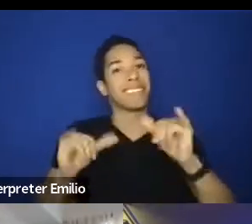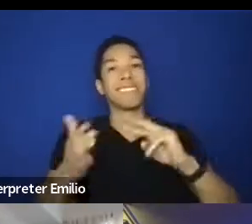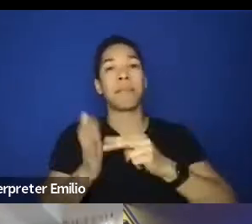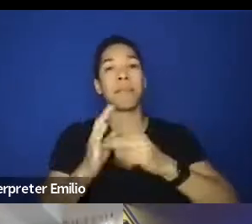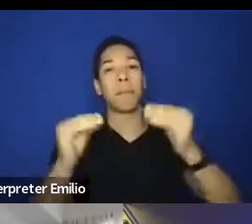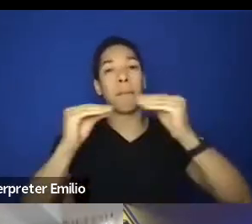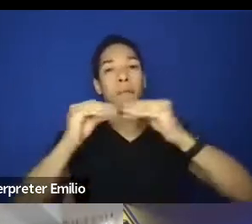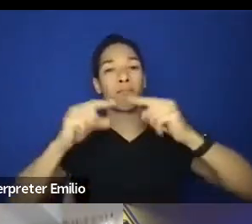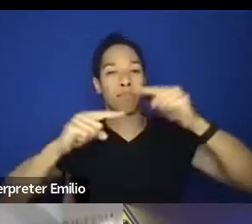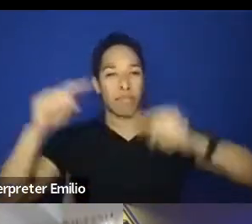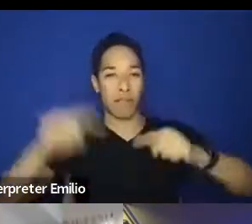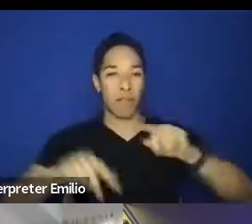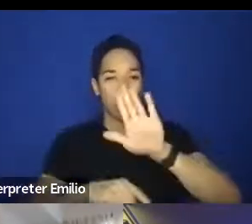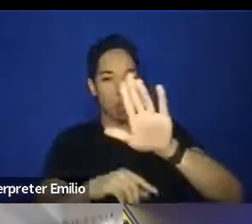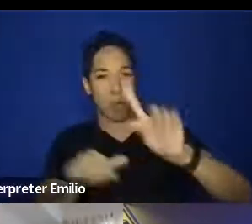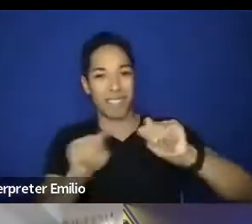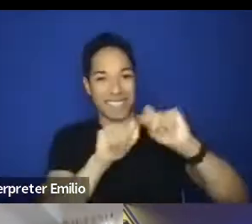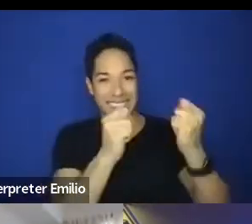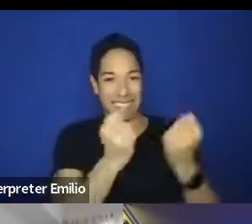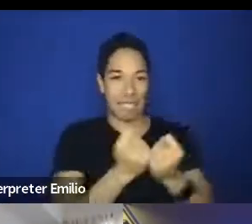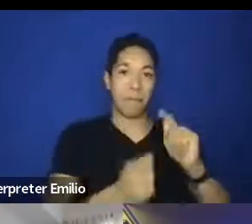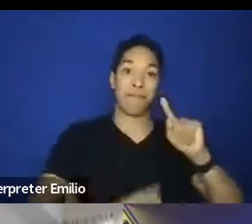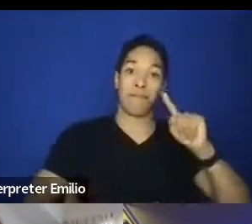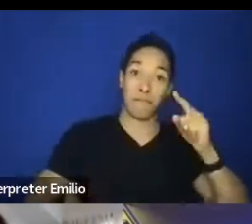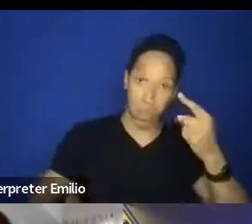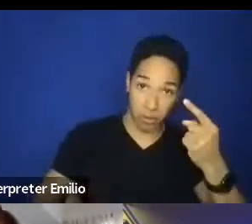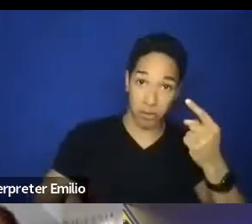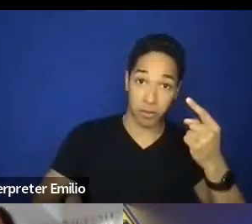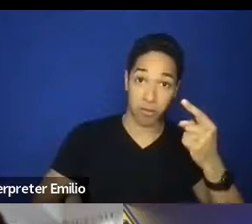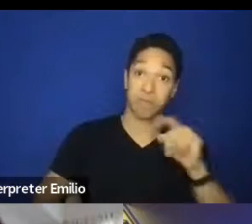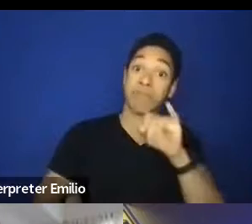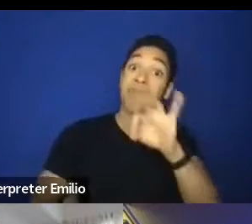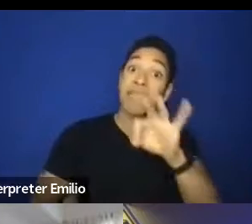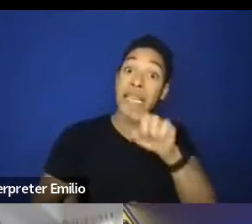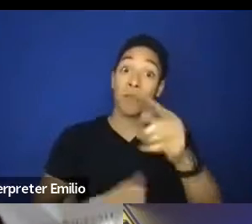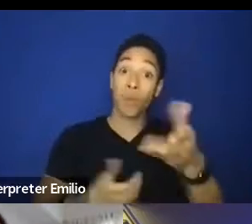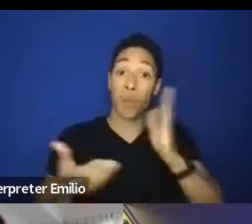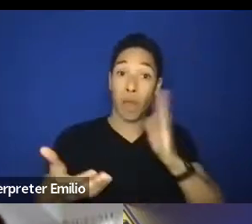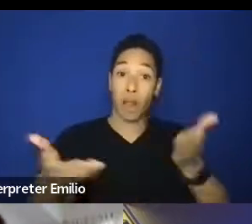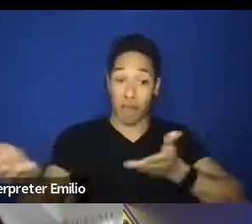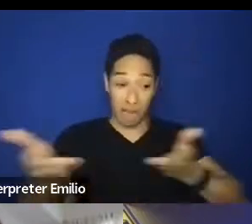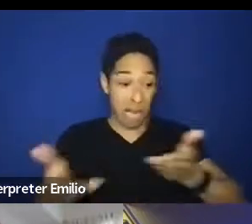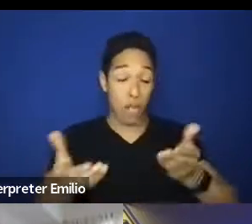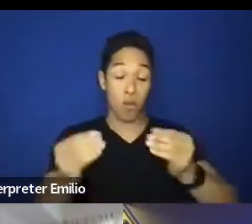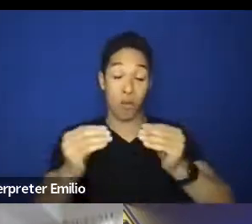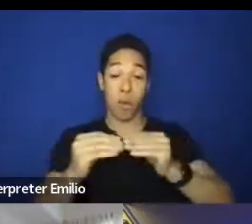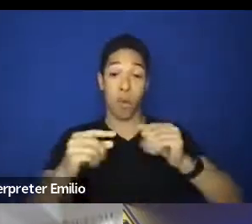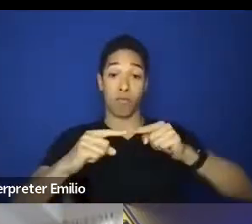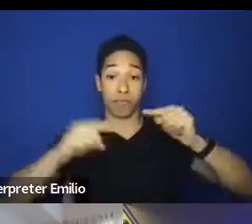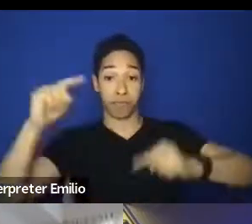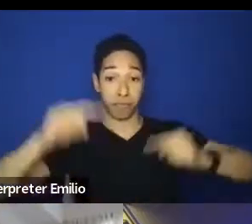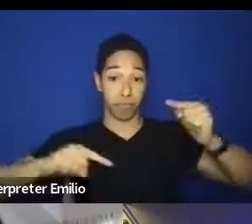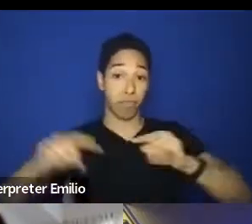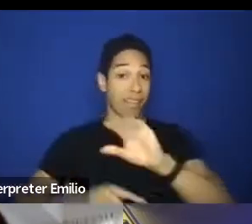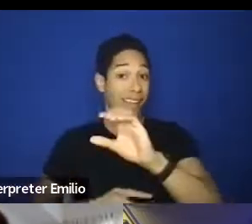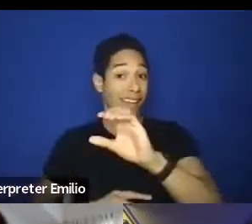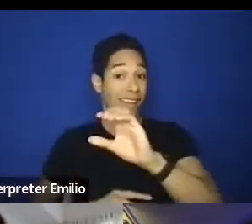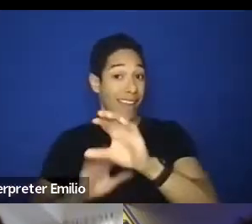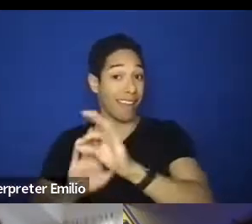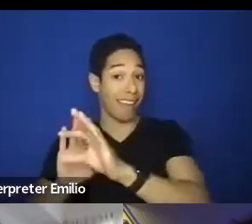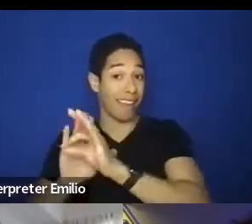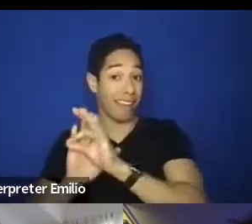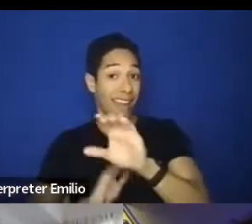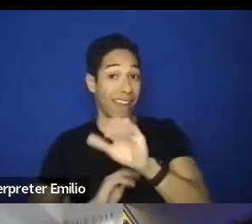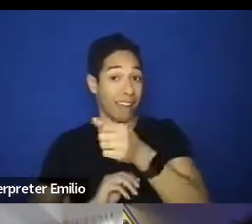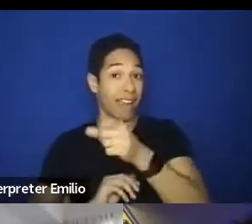team. Yeah. And if you are going to hire casting of diverse representations, make sure that